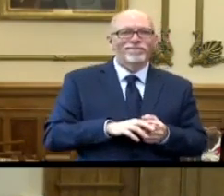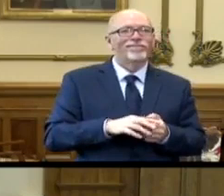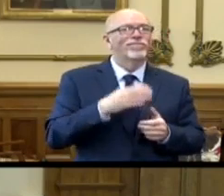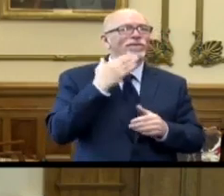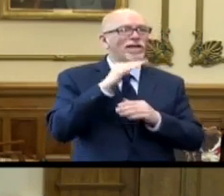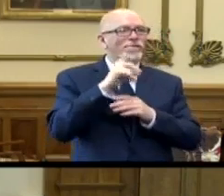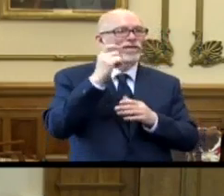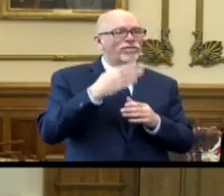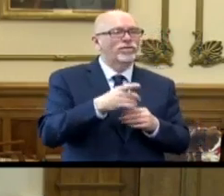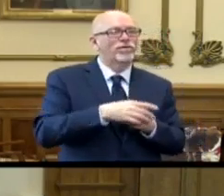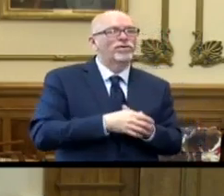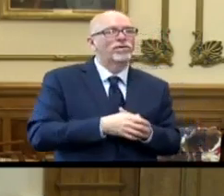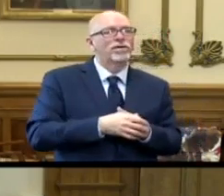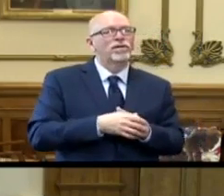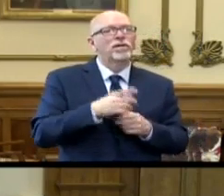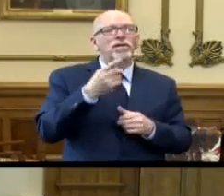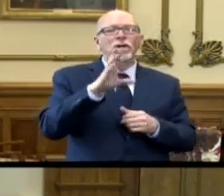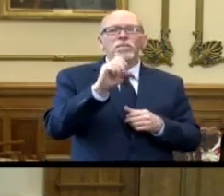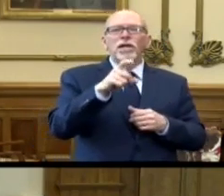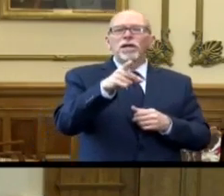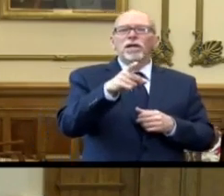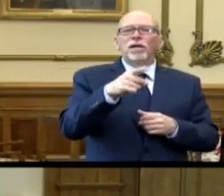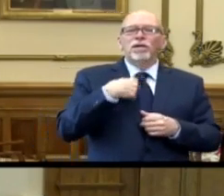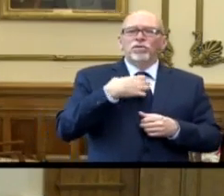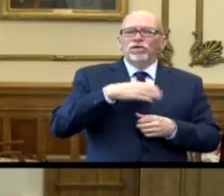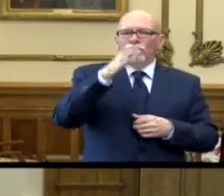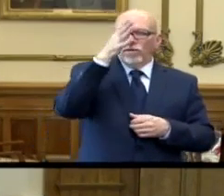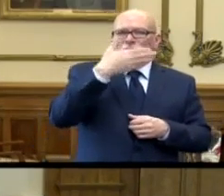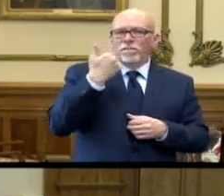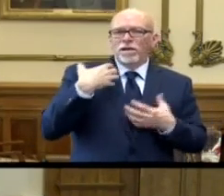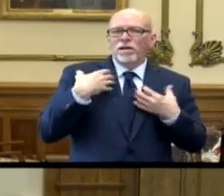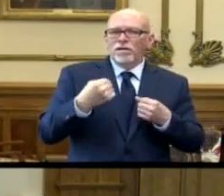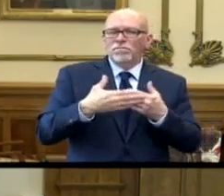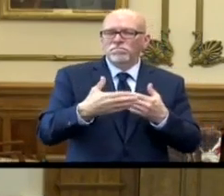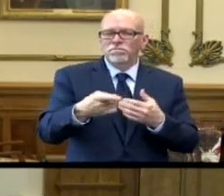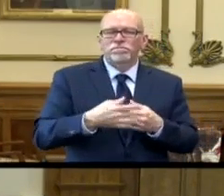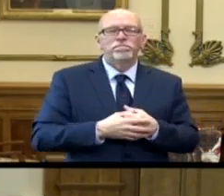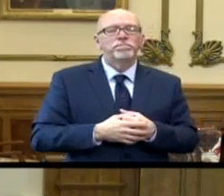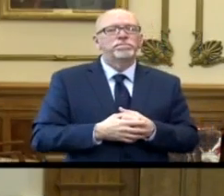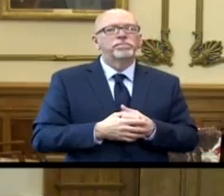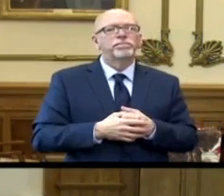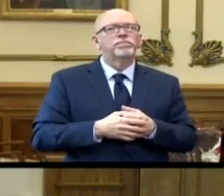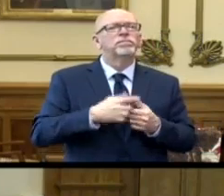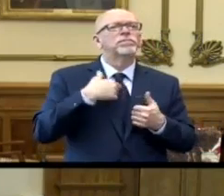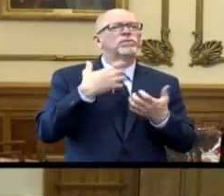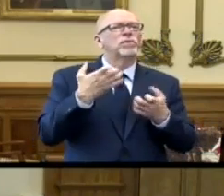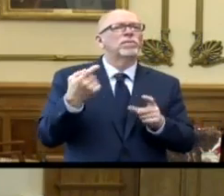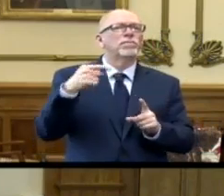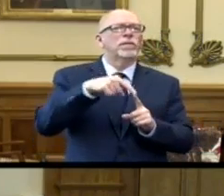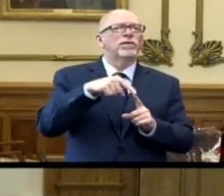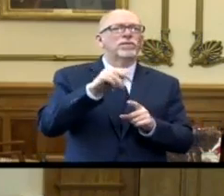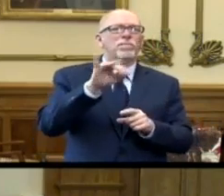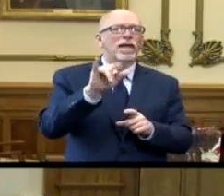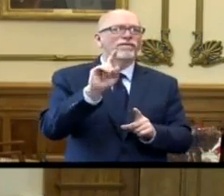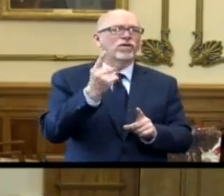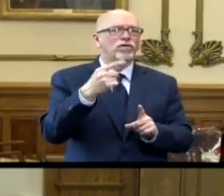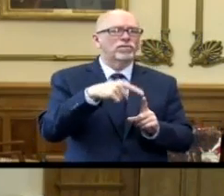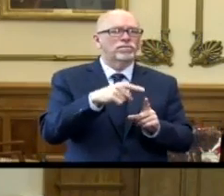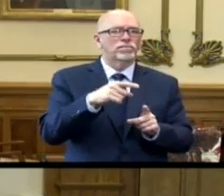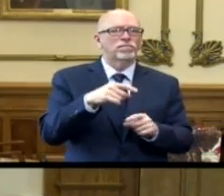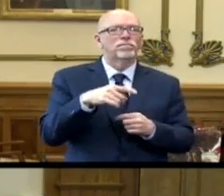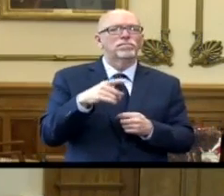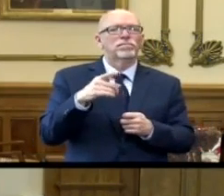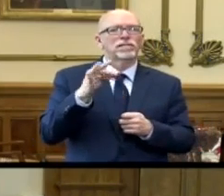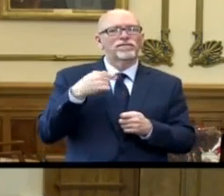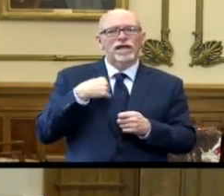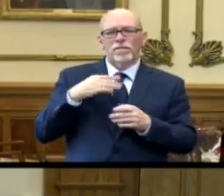Good afternoon, Governor. Dr. Box, I wish your father better health. I wanted to return to May 1st, Governor Holcomb. If I'm